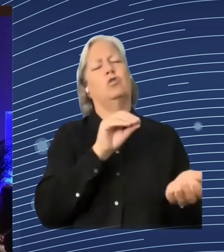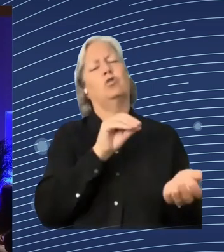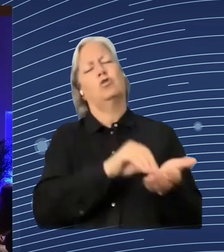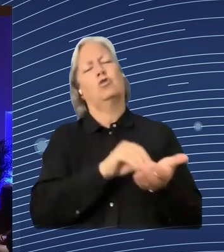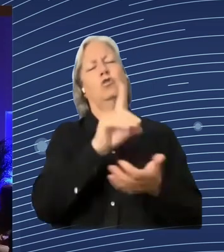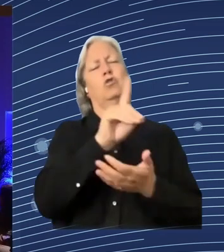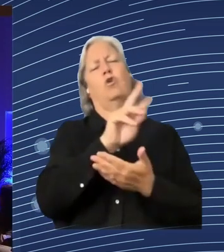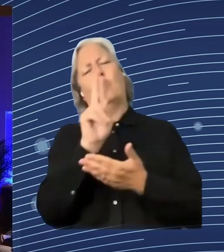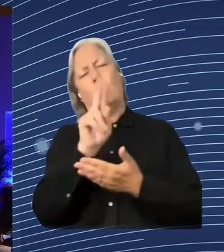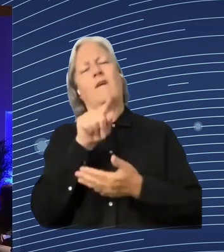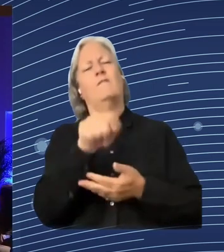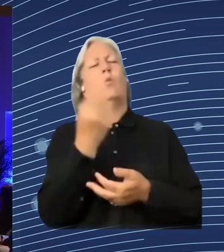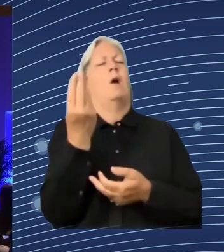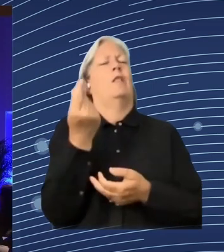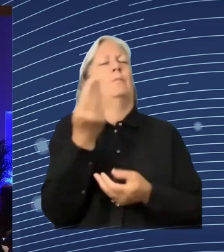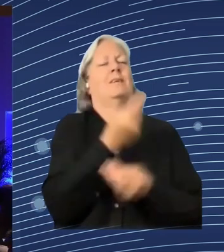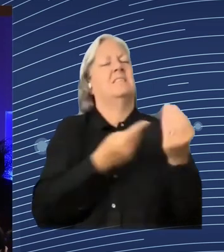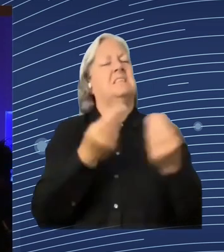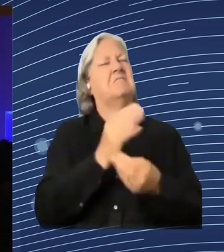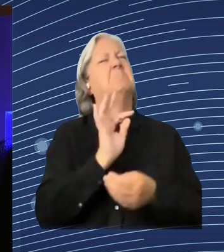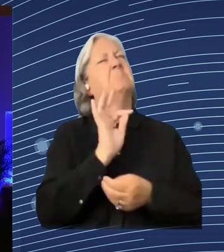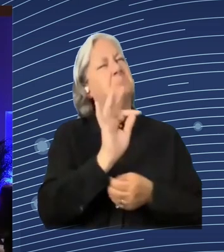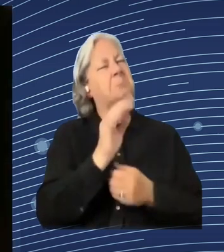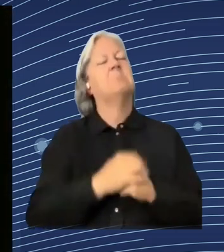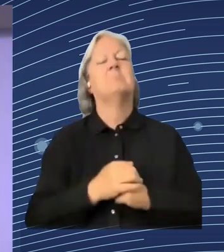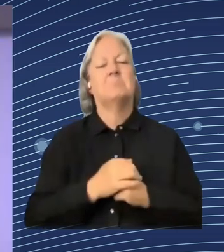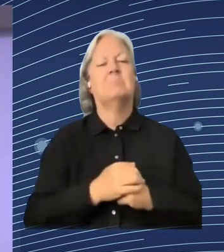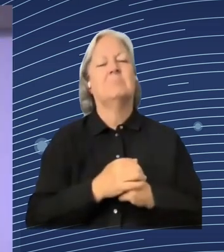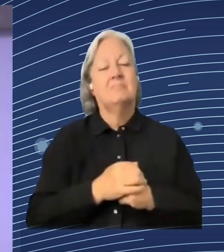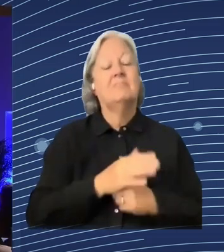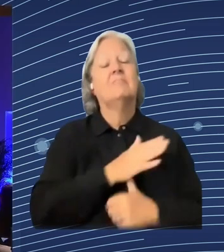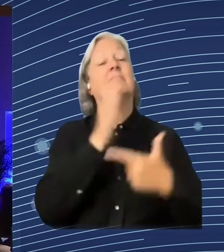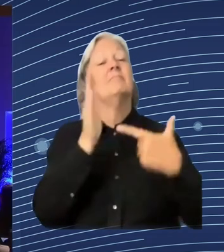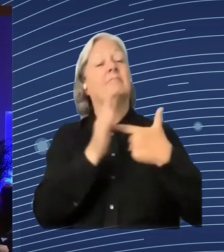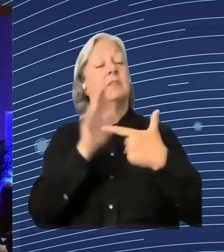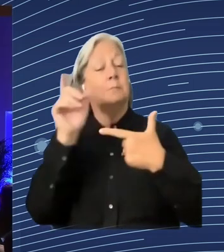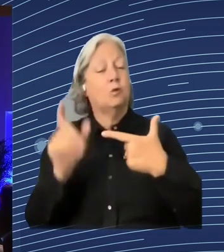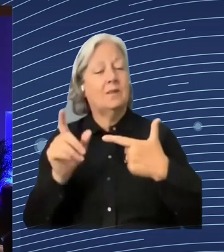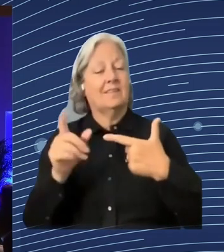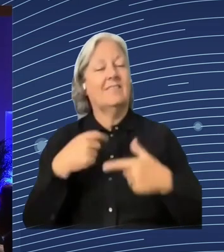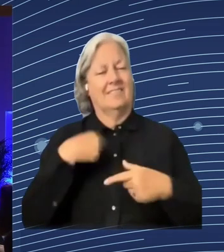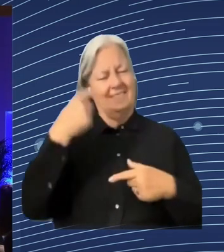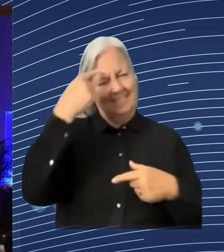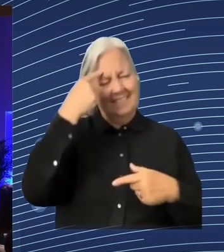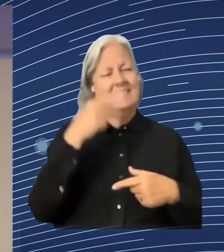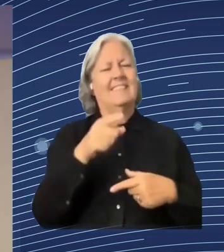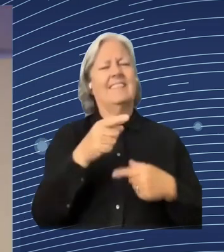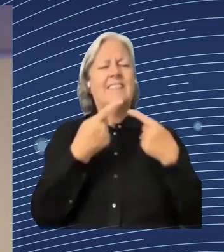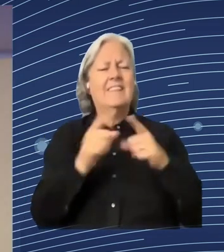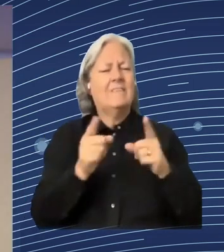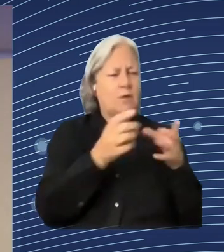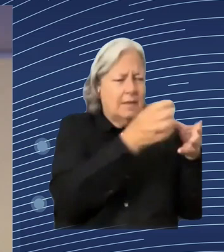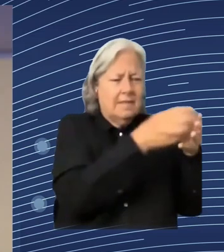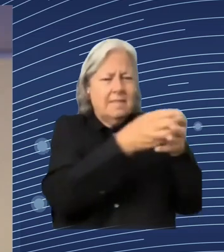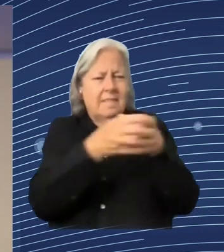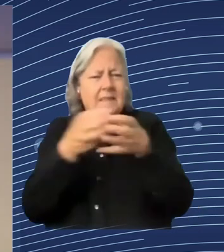could also go the other way around. Thanks a lot. Yeah, I agree with the interdisciplinary teams that was mentioned there. That was also